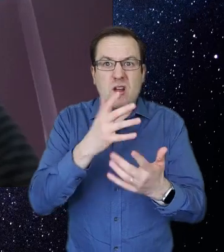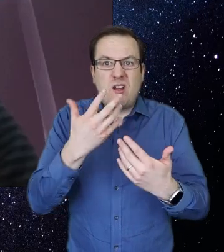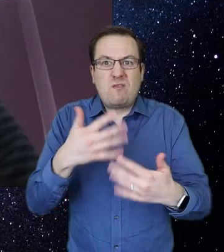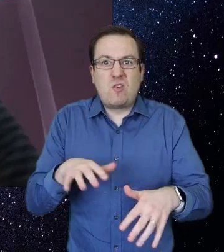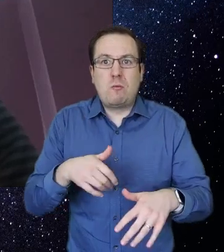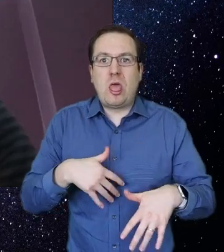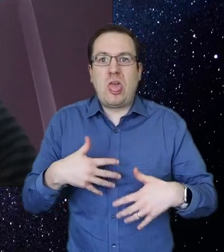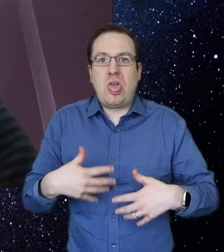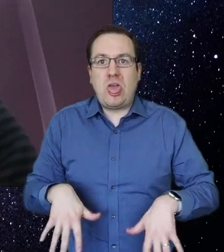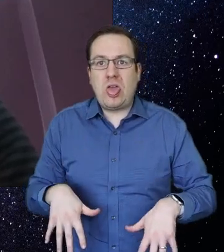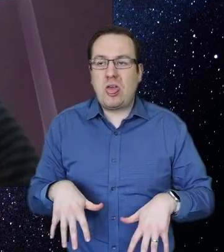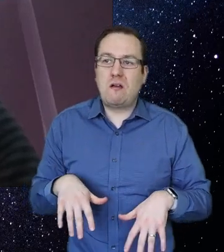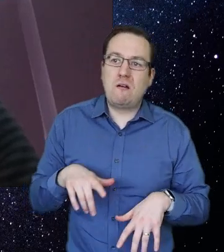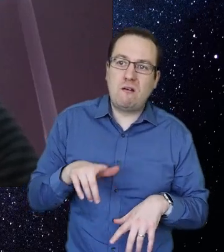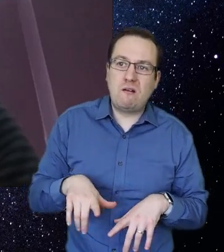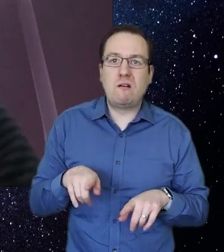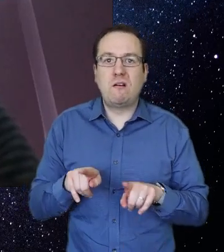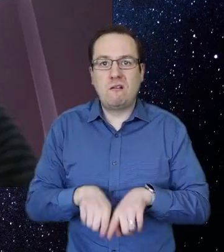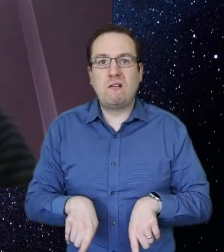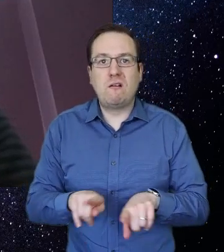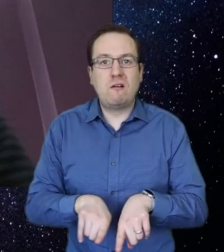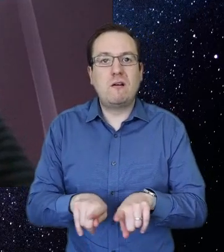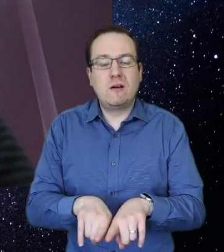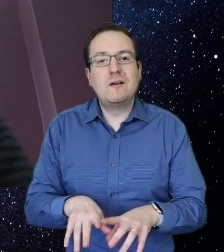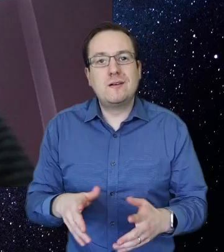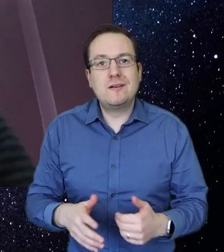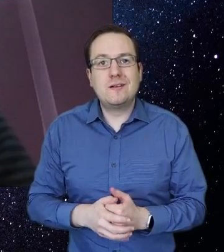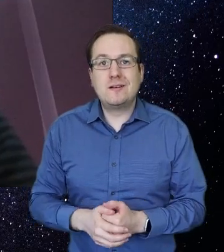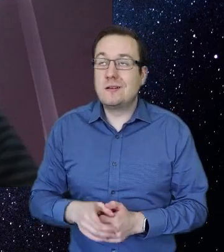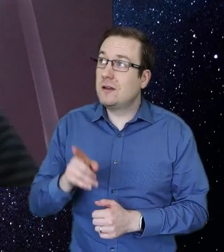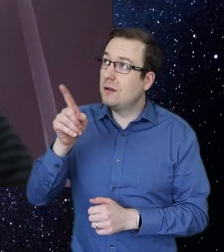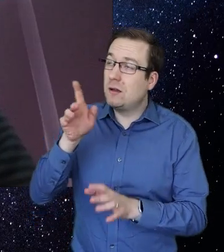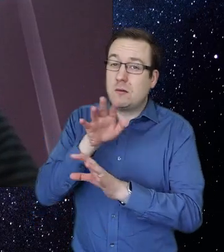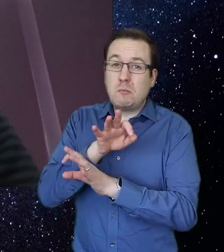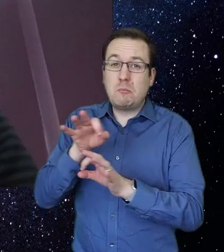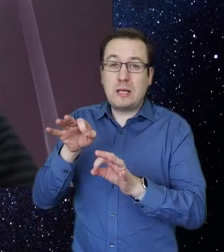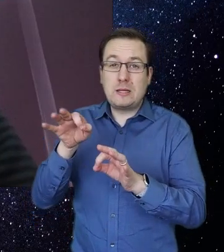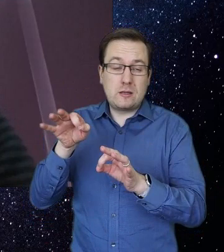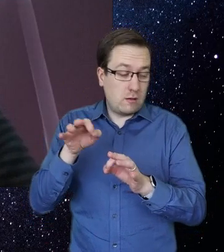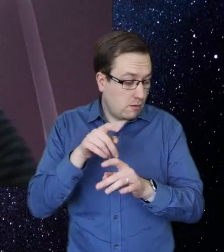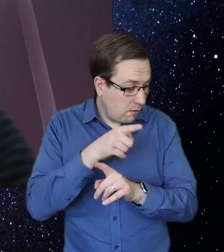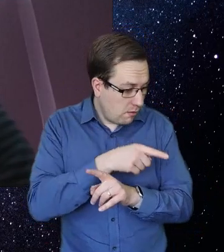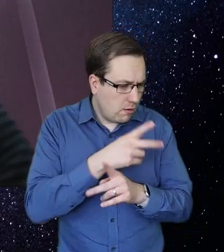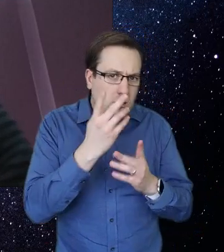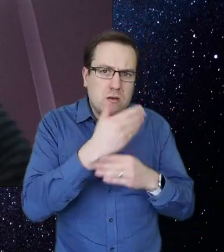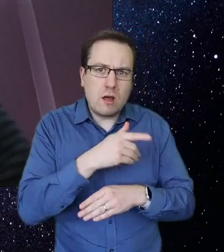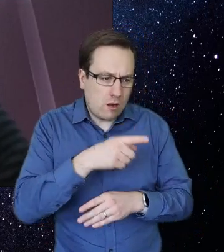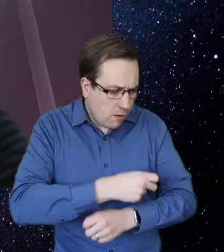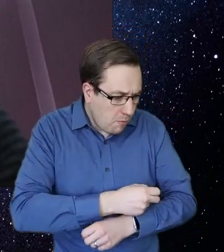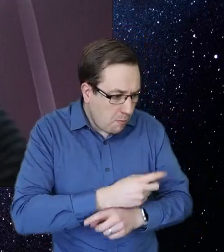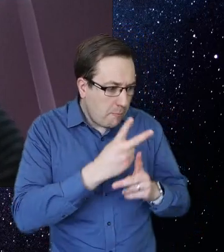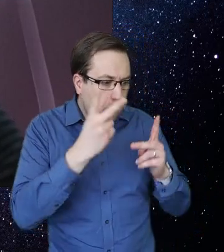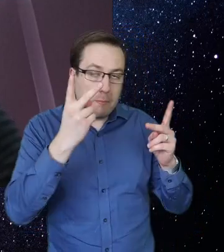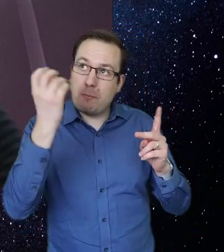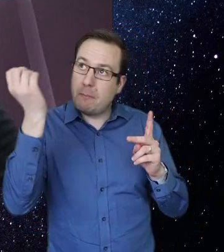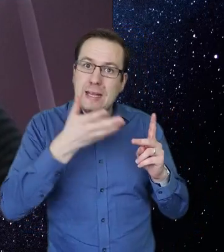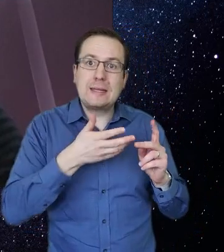from deadly complicity. Peace is growing in darkness. It comes